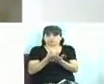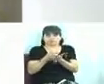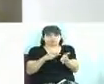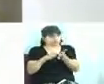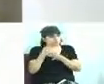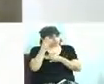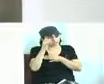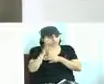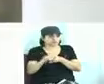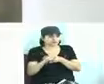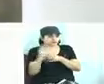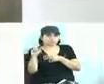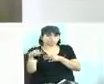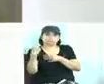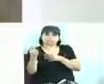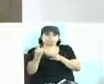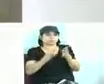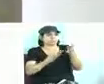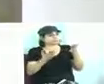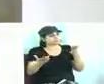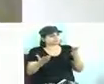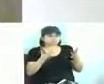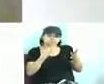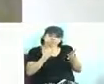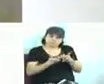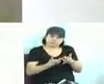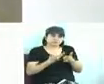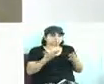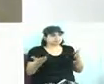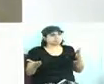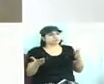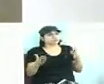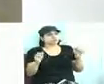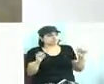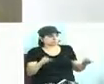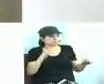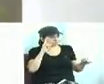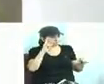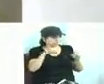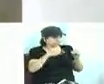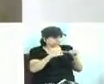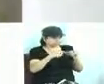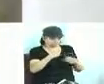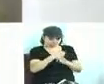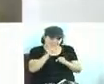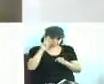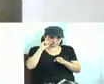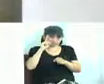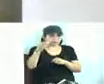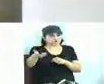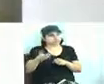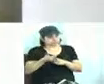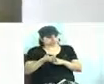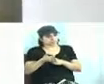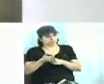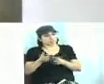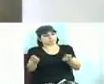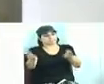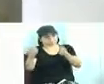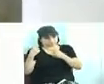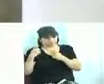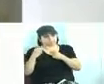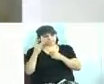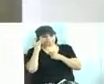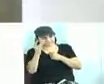compensation. It's just something that we think is a good thing for you to be thinking about. And so if this makes sense for you, we do invite you to stop on down